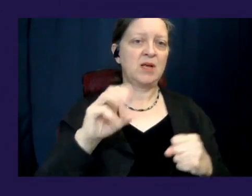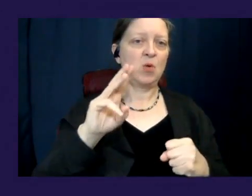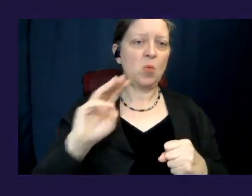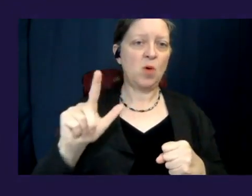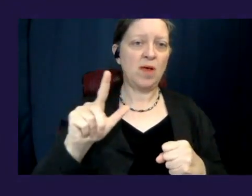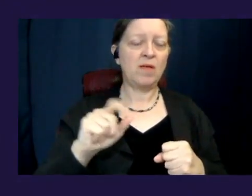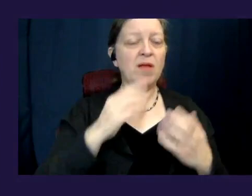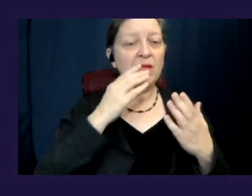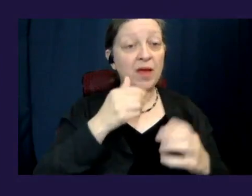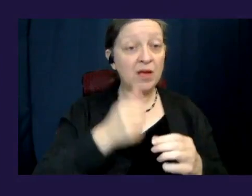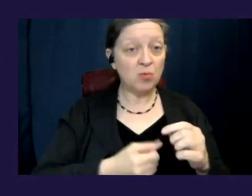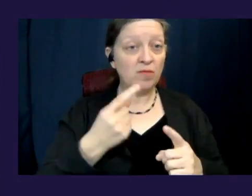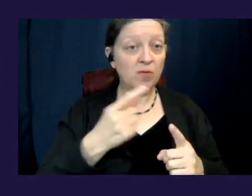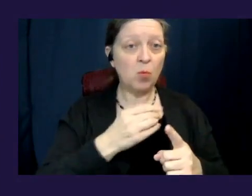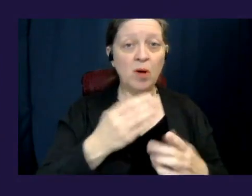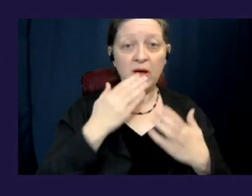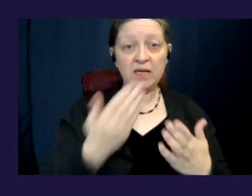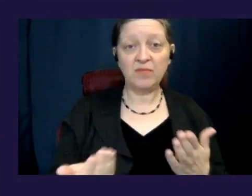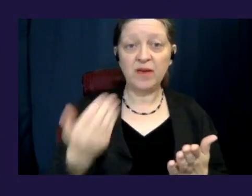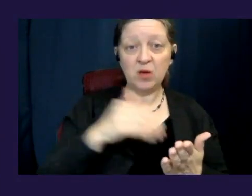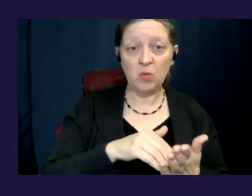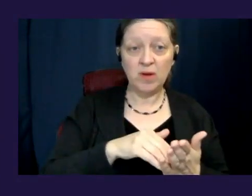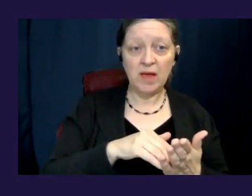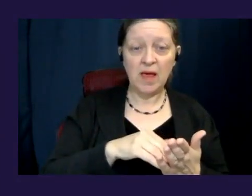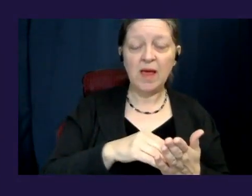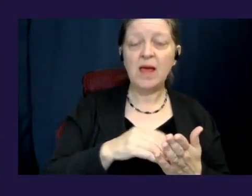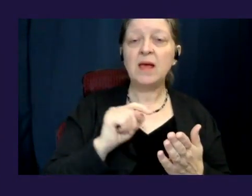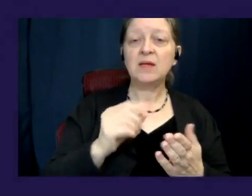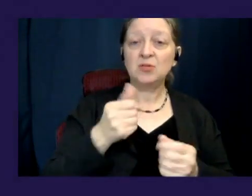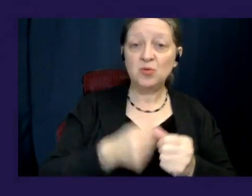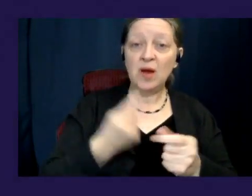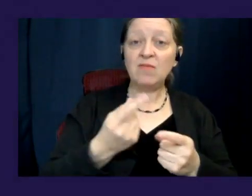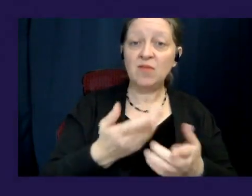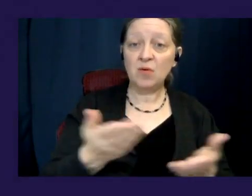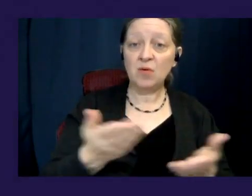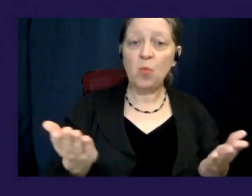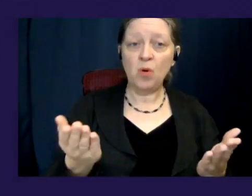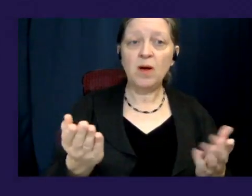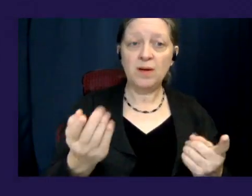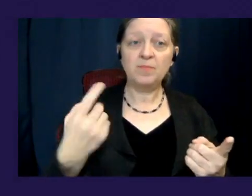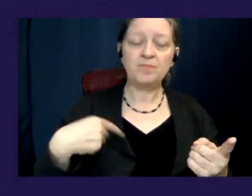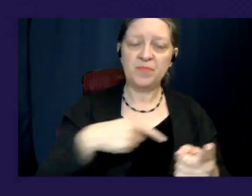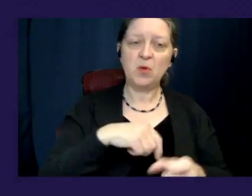again to everyone who we worked on this